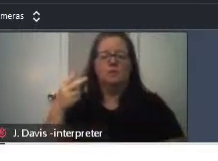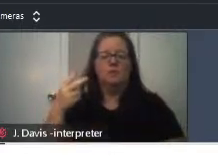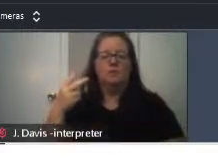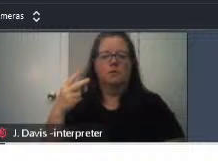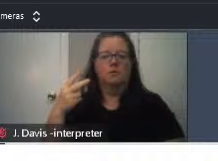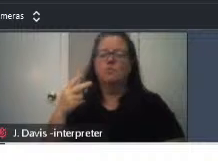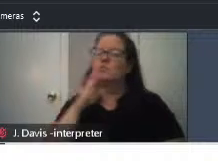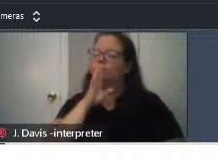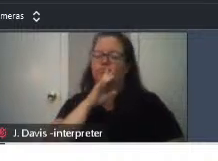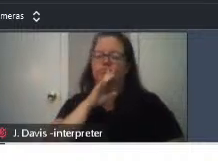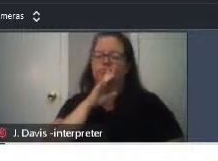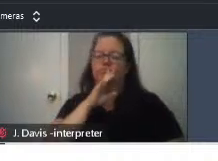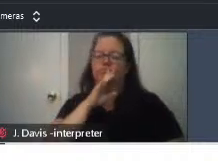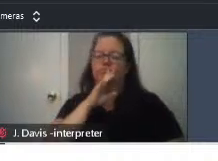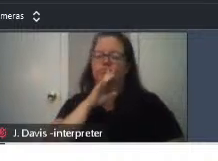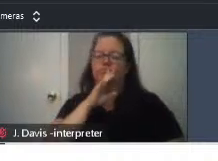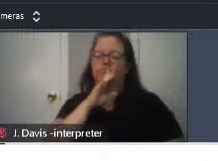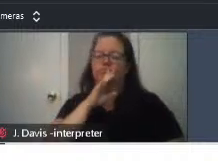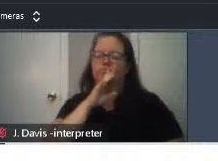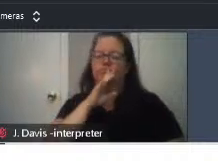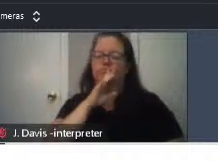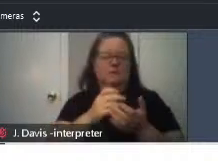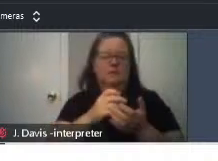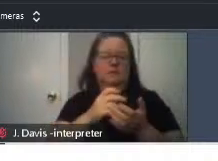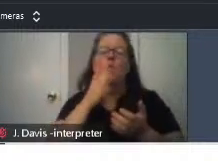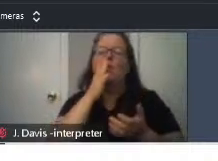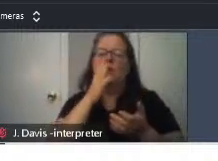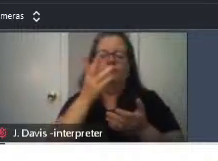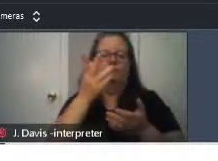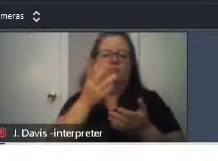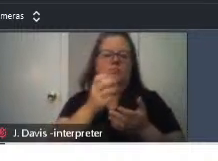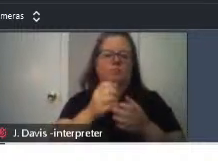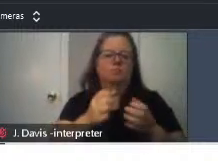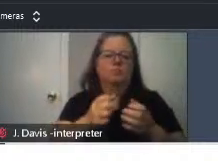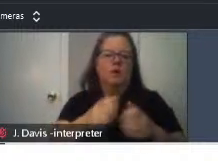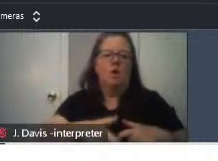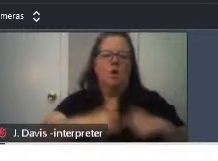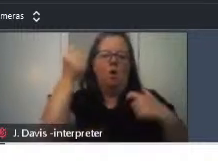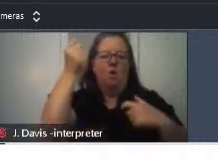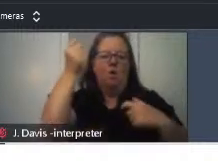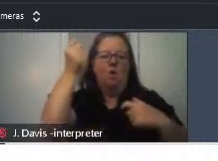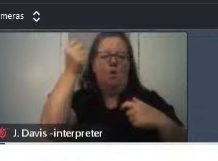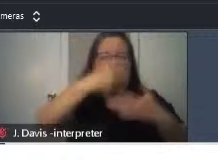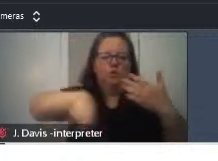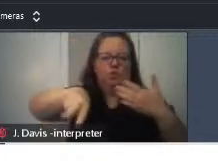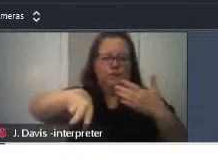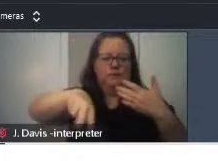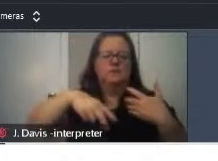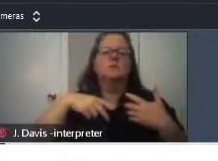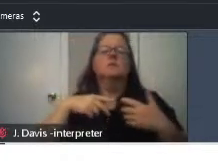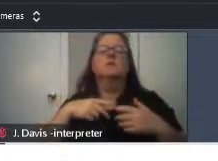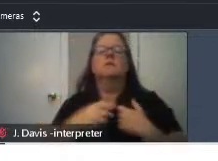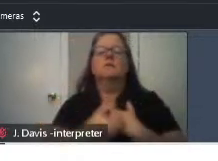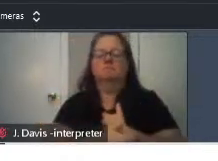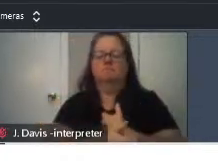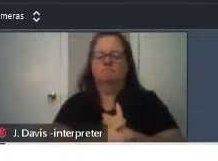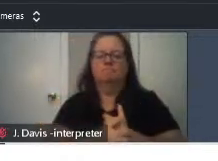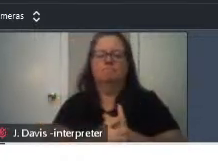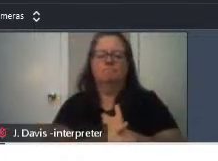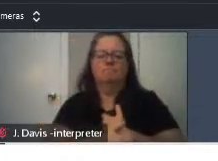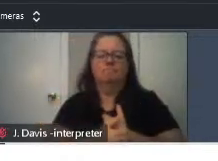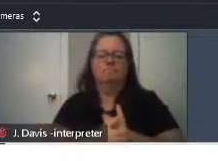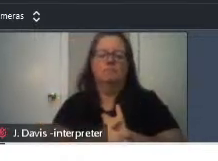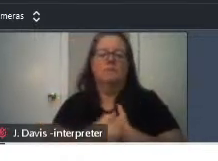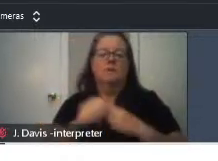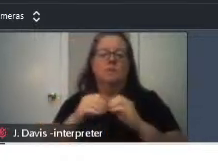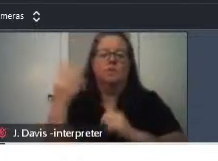this evening. It will be in 2 weeks, and I have asked that the applicant be present in committee, so it will be back in committee in 2 weeks.